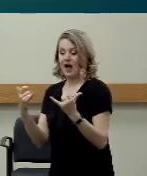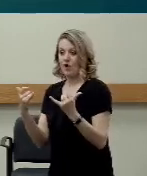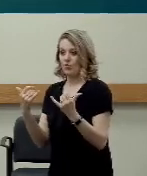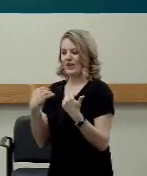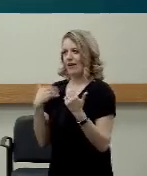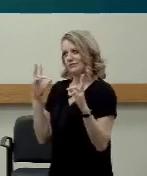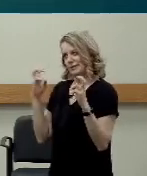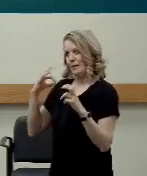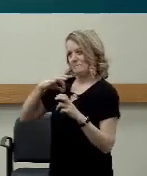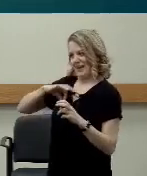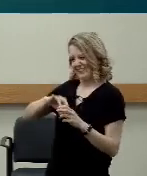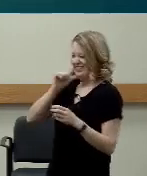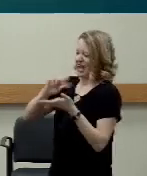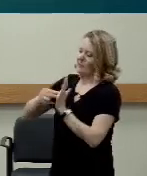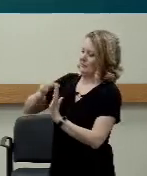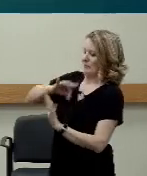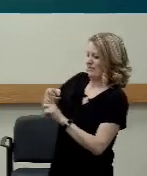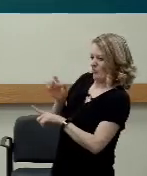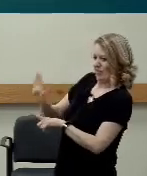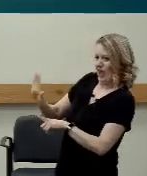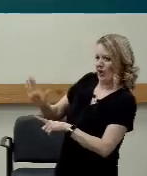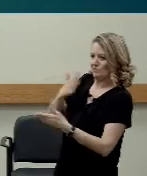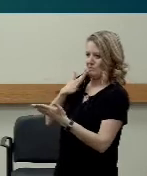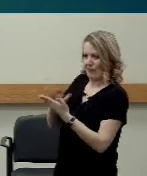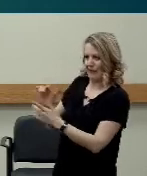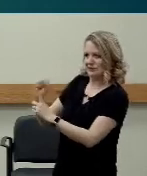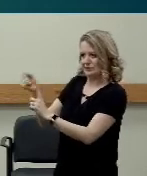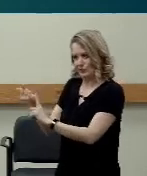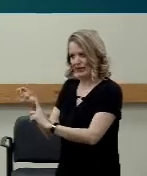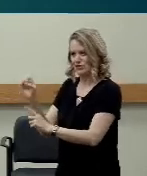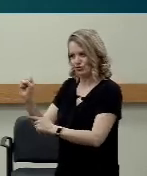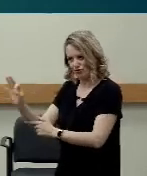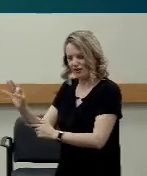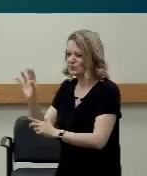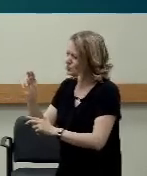we're benefiting from someone else's disaster,